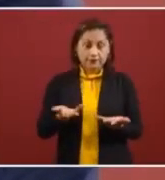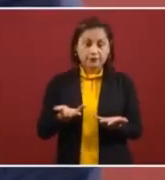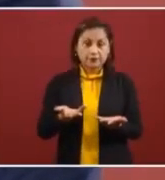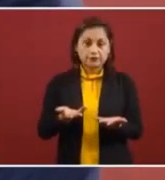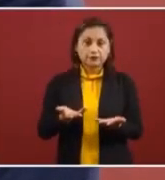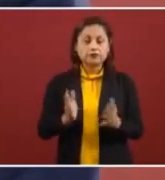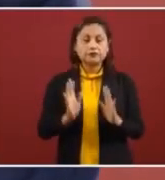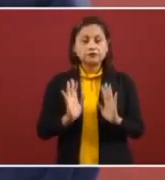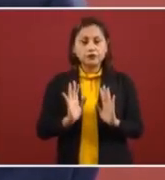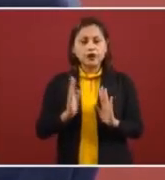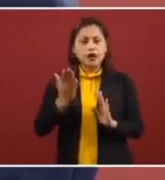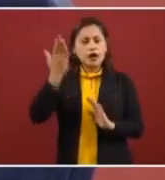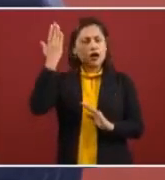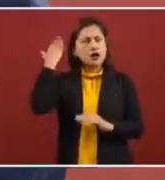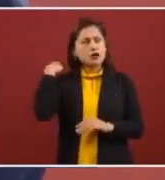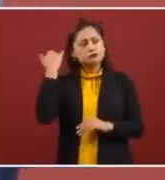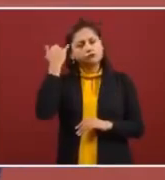it,